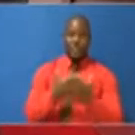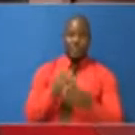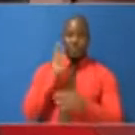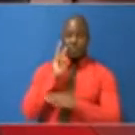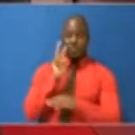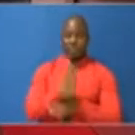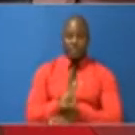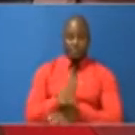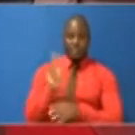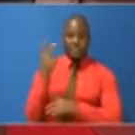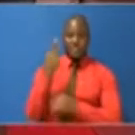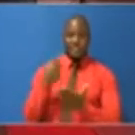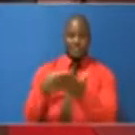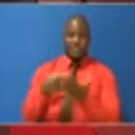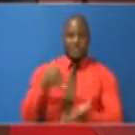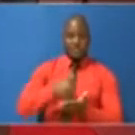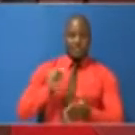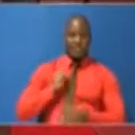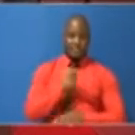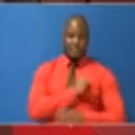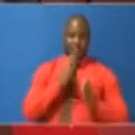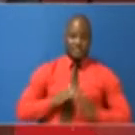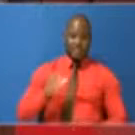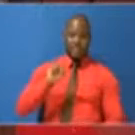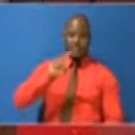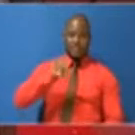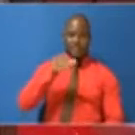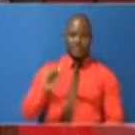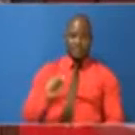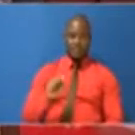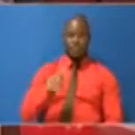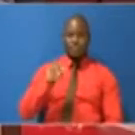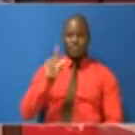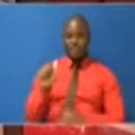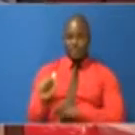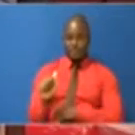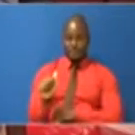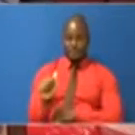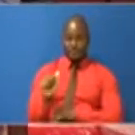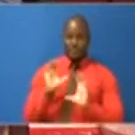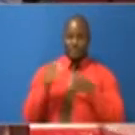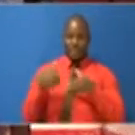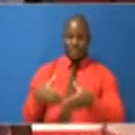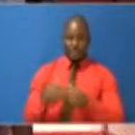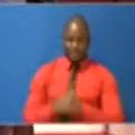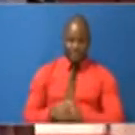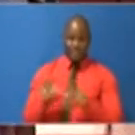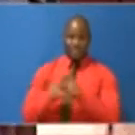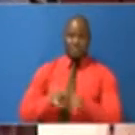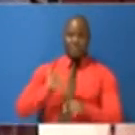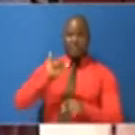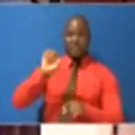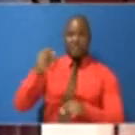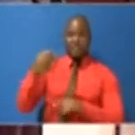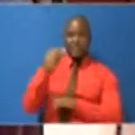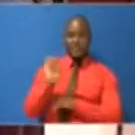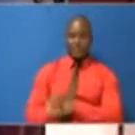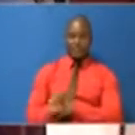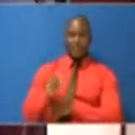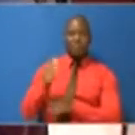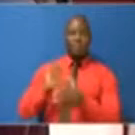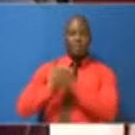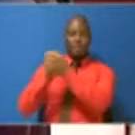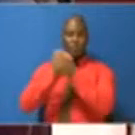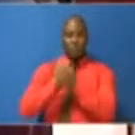watching our second debate involves senator johnson sakaya of the united democratic alliance party and poli capigade of the ruling